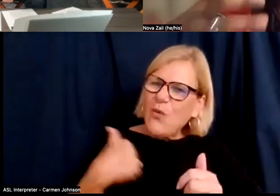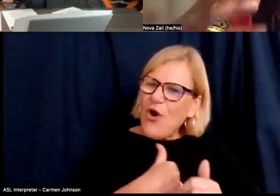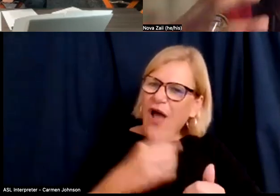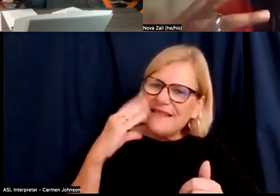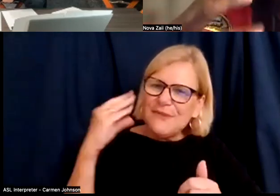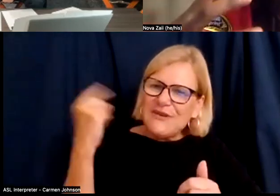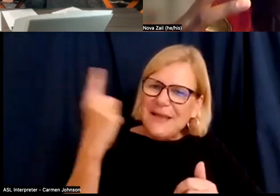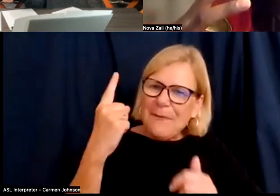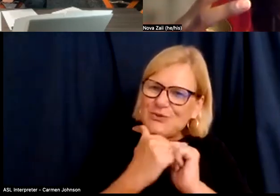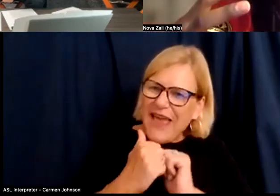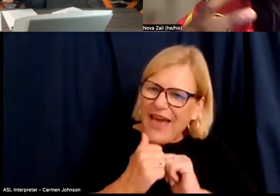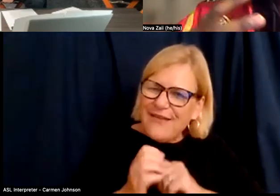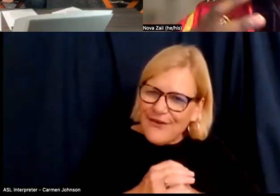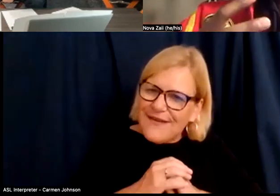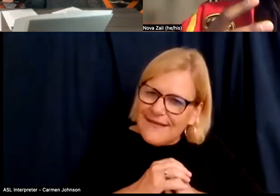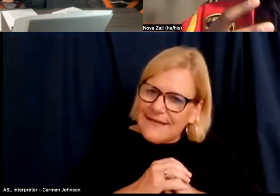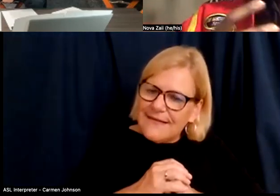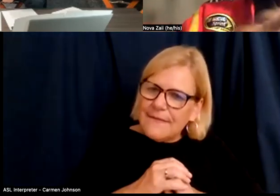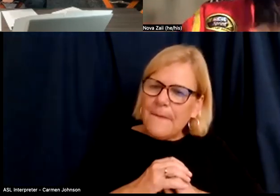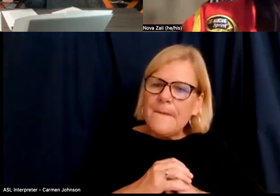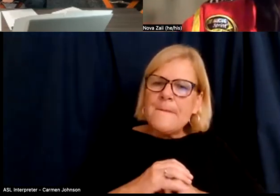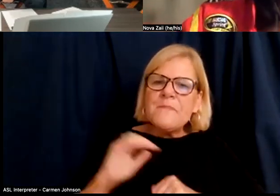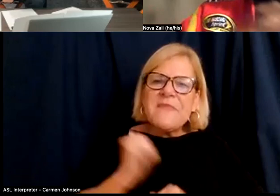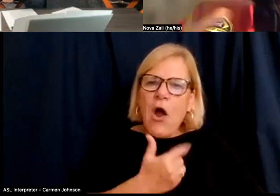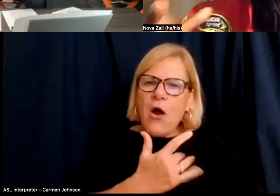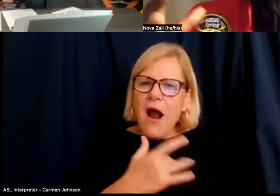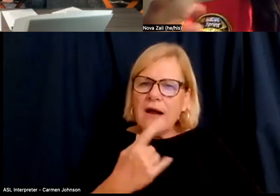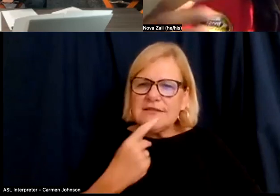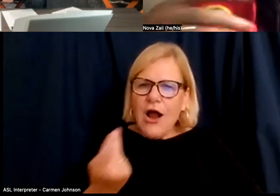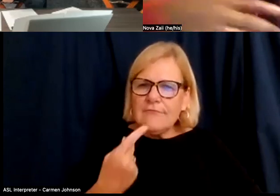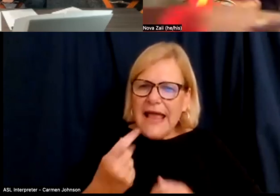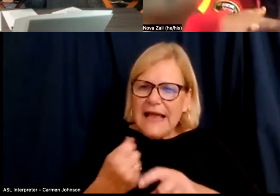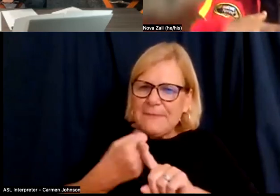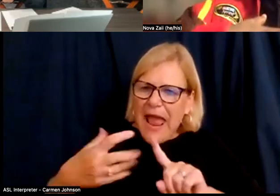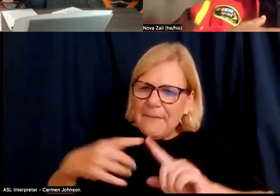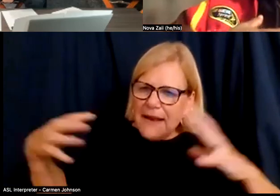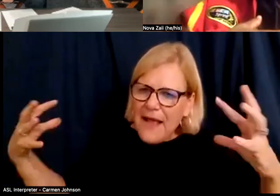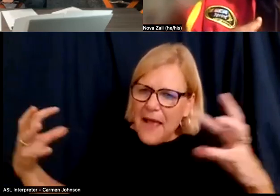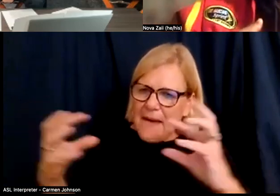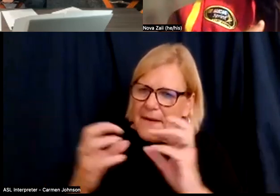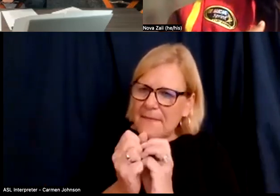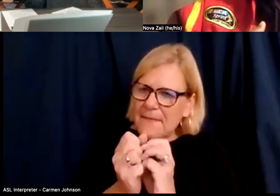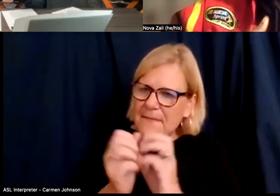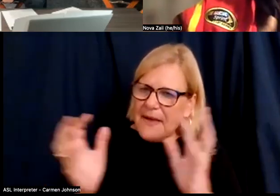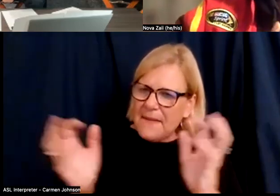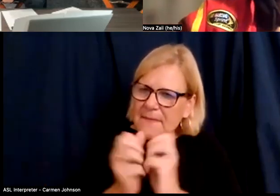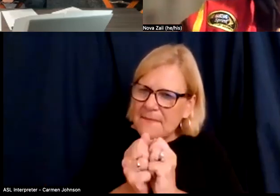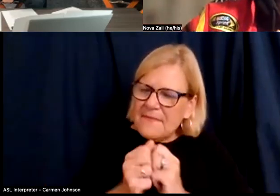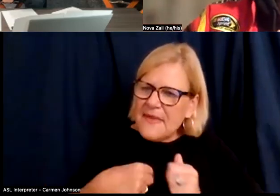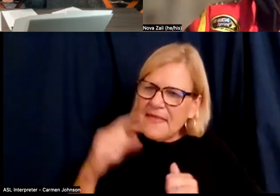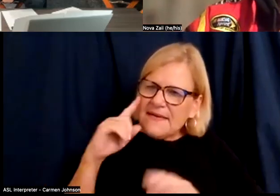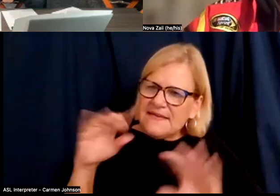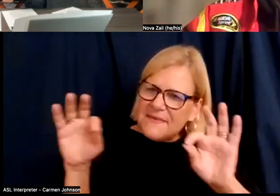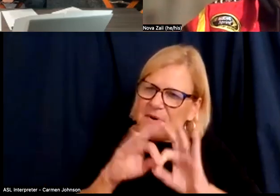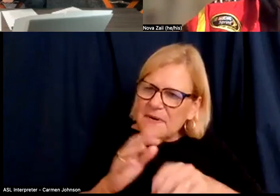experiencing something together. You know, like our hearts are both expanding, but also coming kind of congealing in a way I think is really